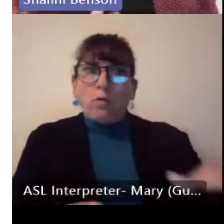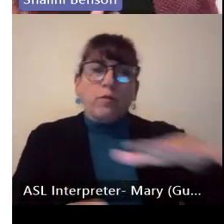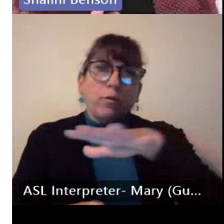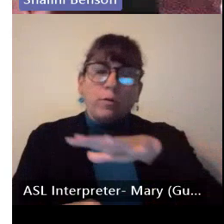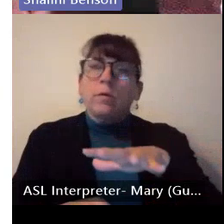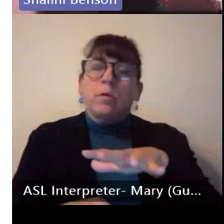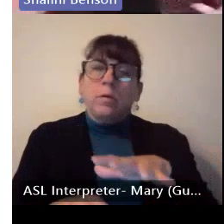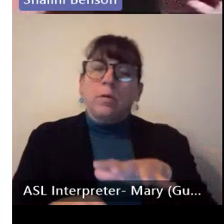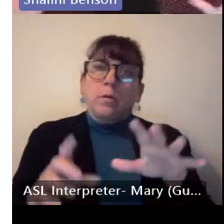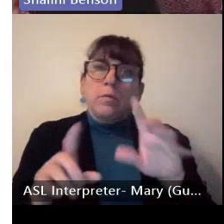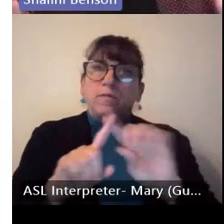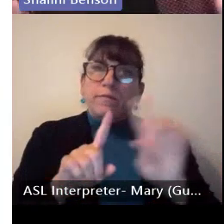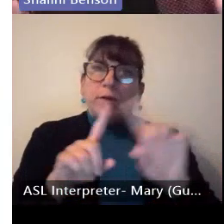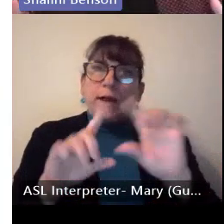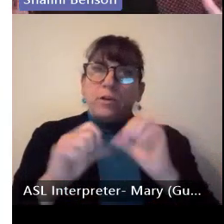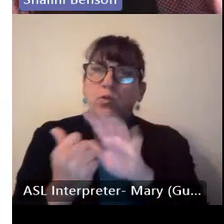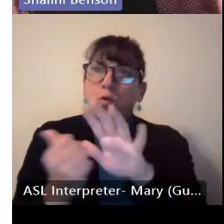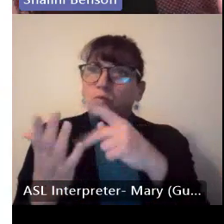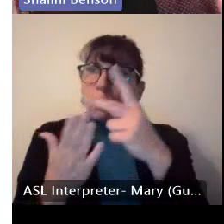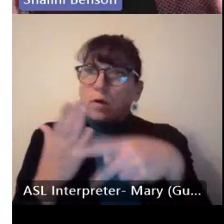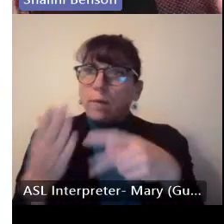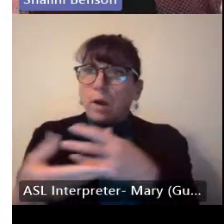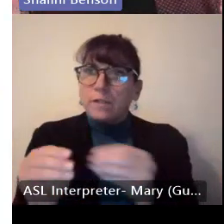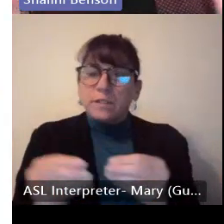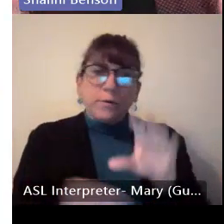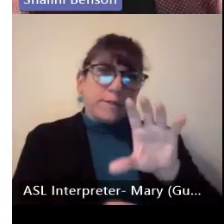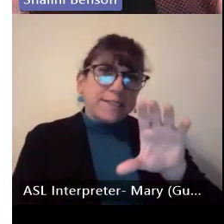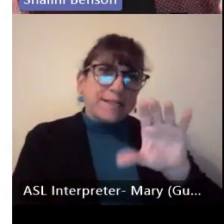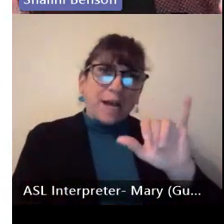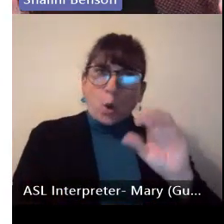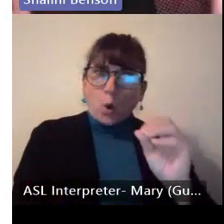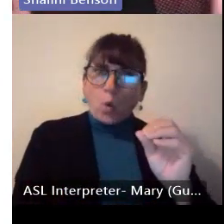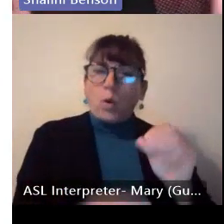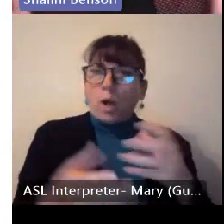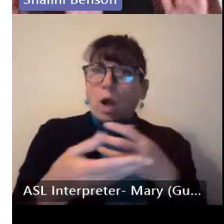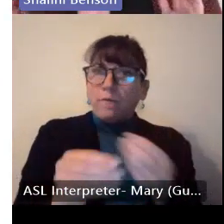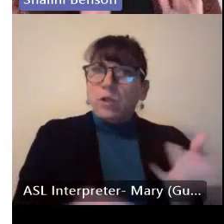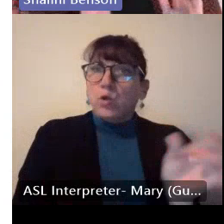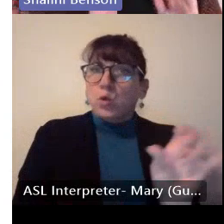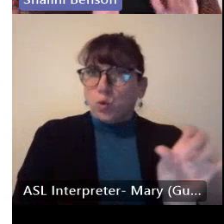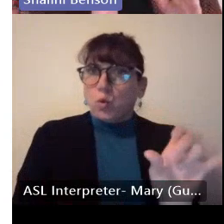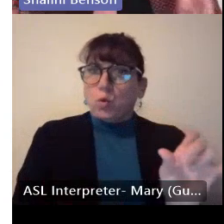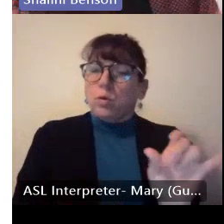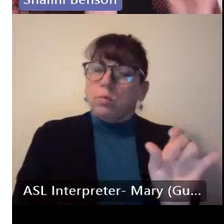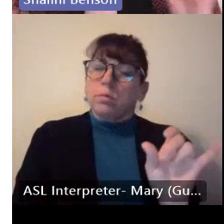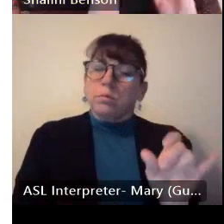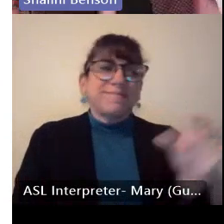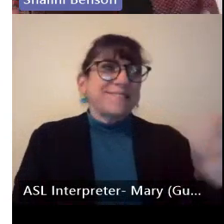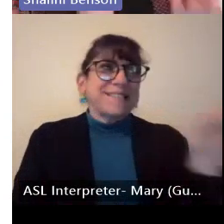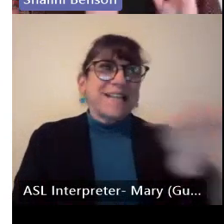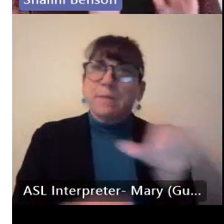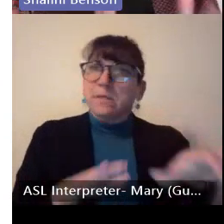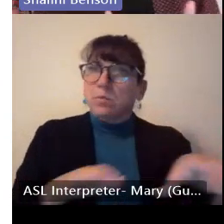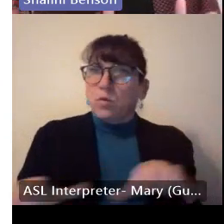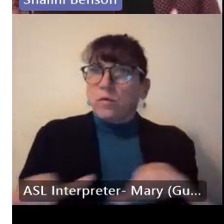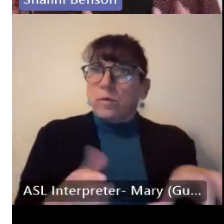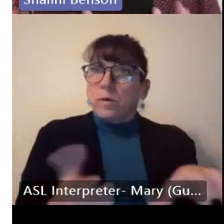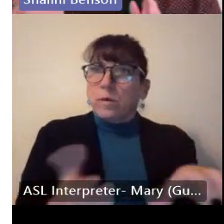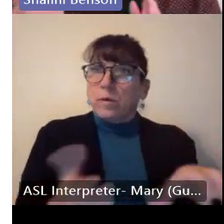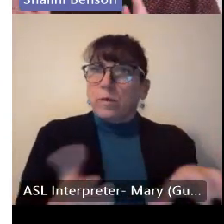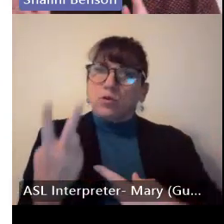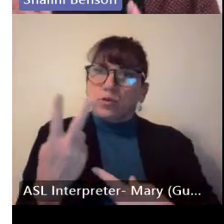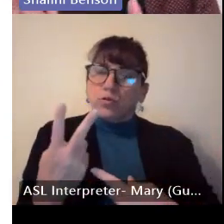agency with your program office, also with your CIO's office, because we can have, just like performance, where I talked about the 2